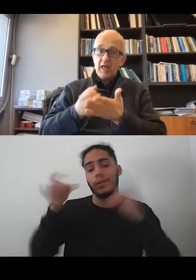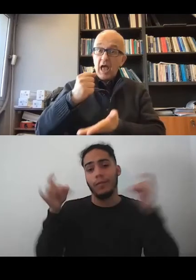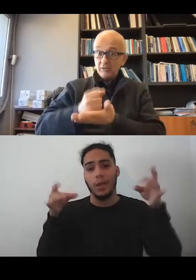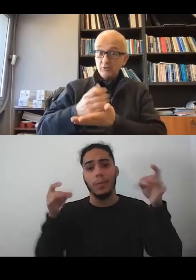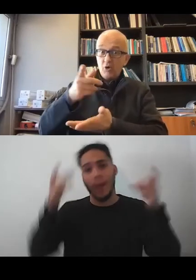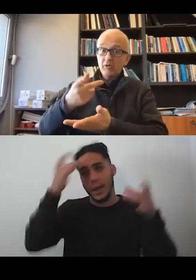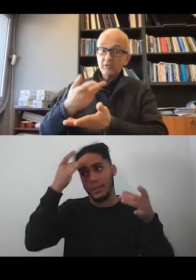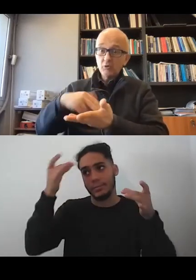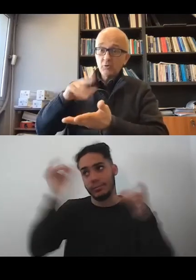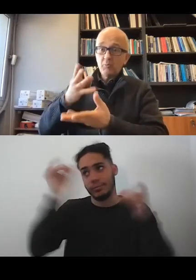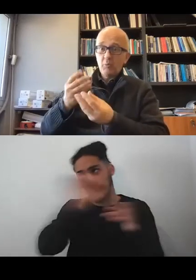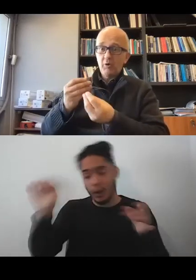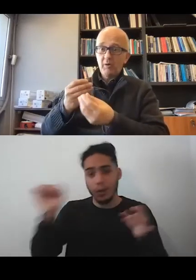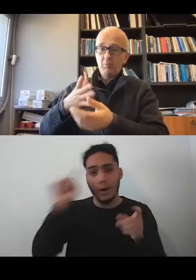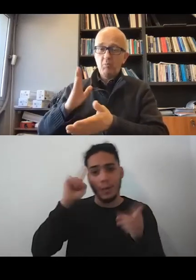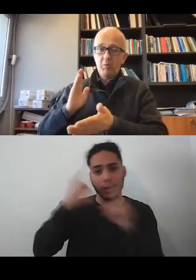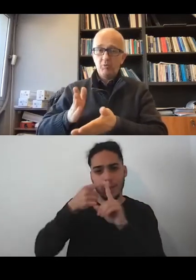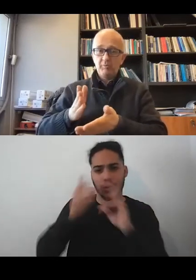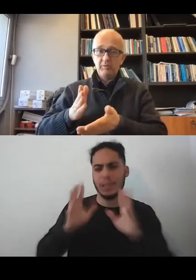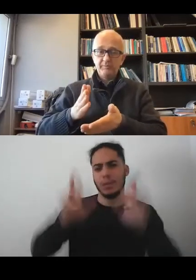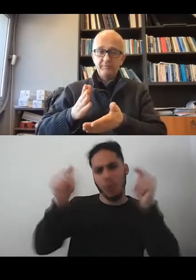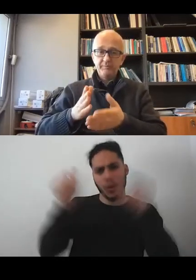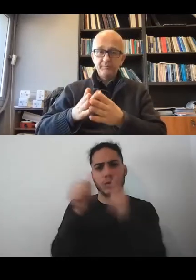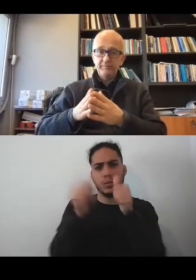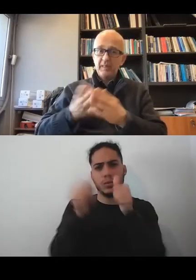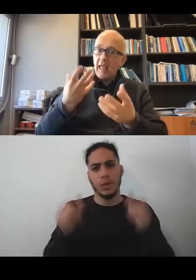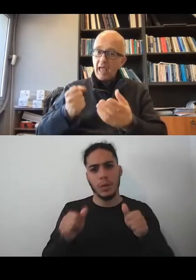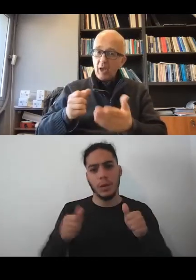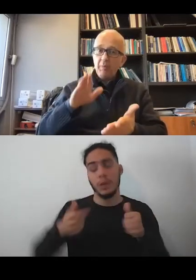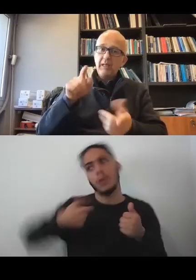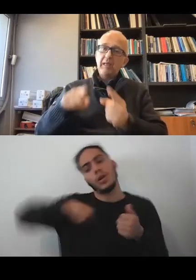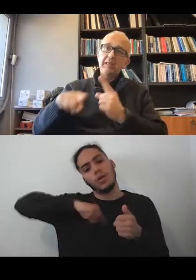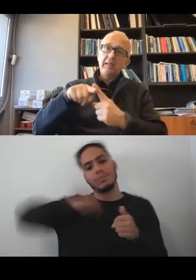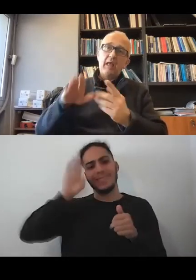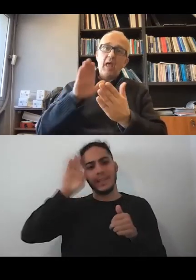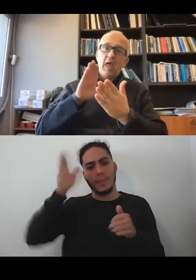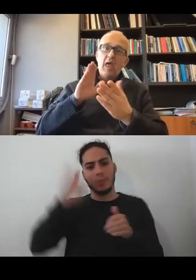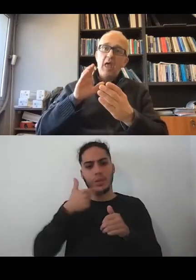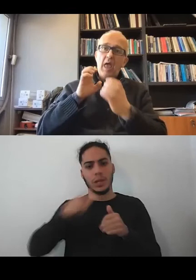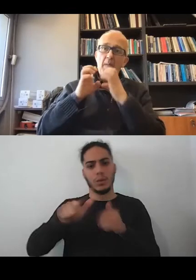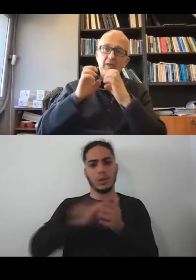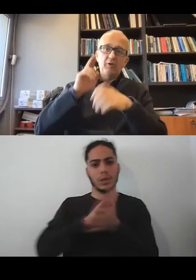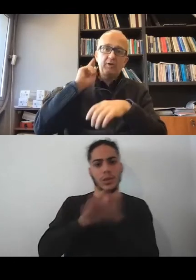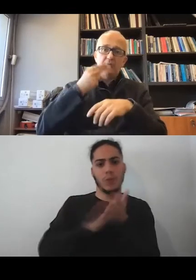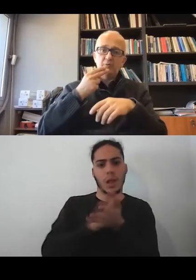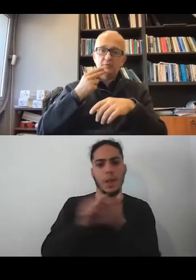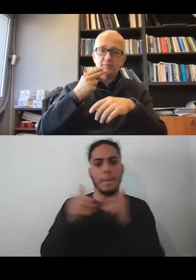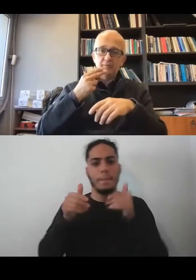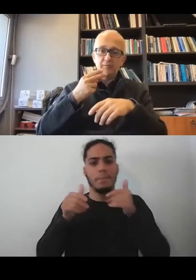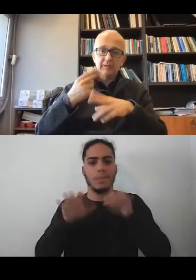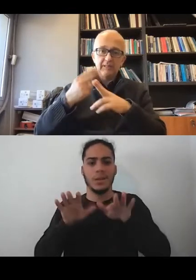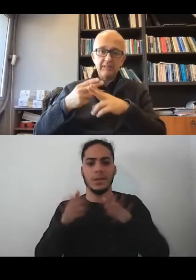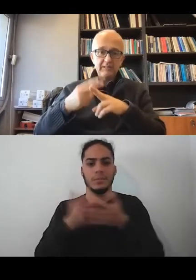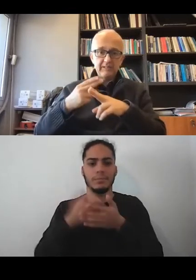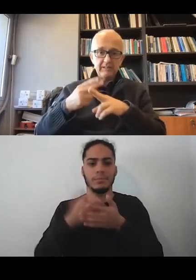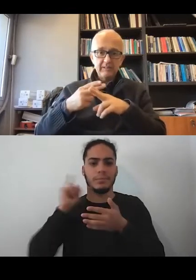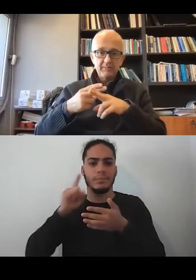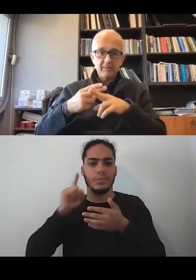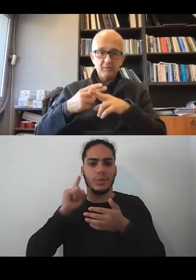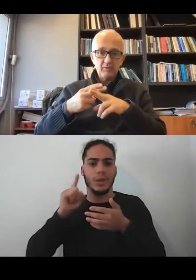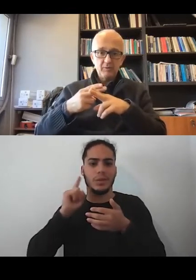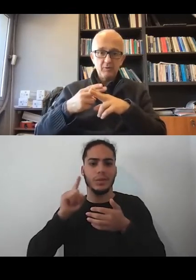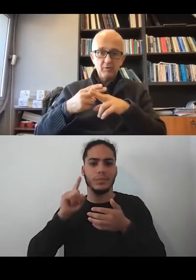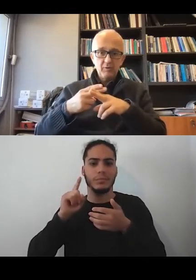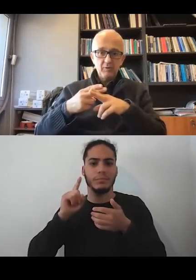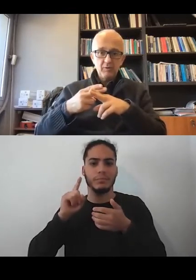system. Although we have some sign language knowledge ourselves, but it's important that we will